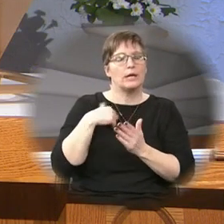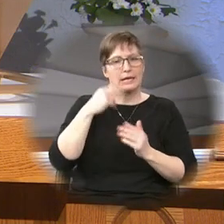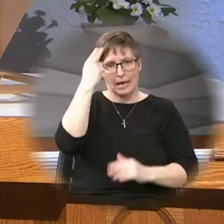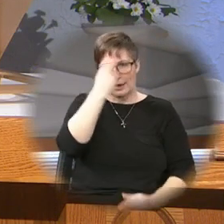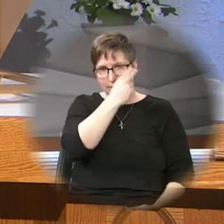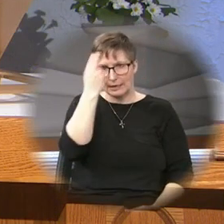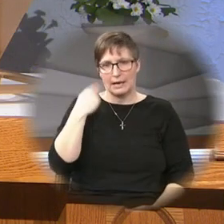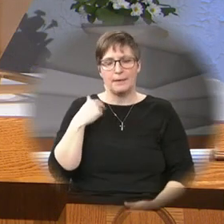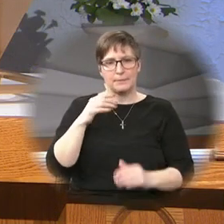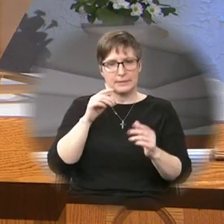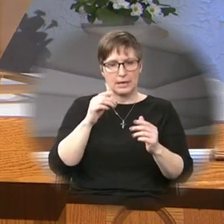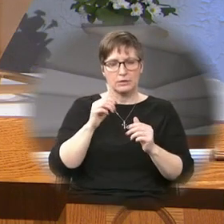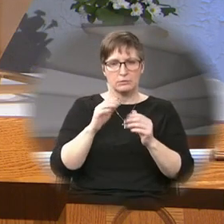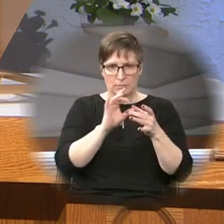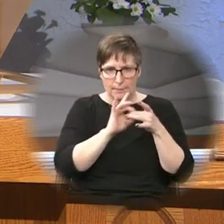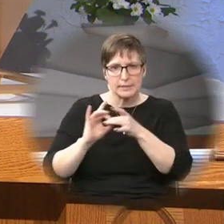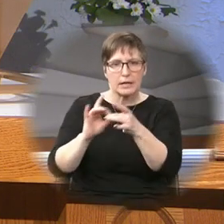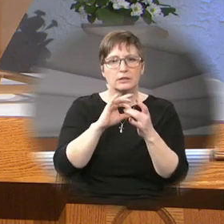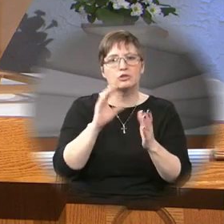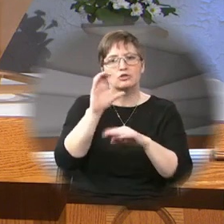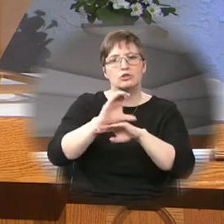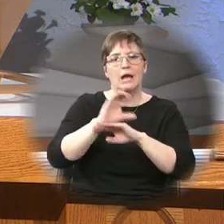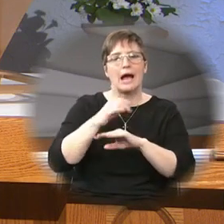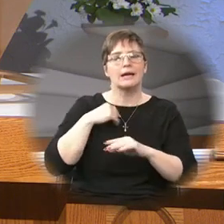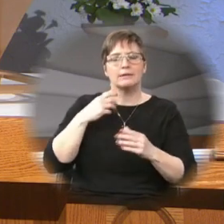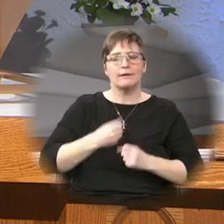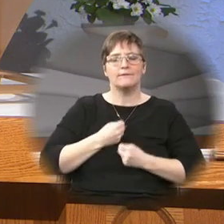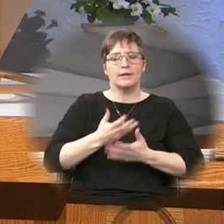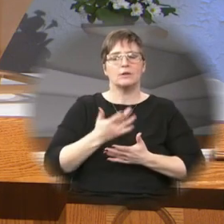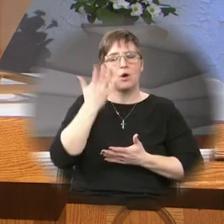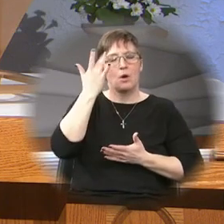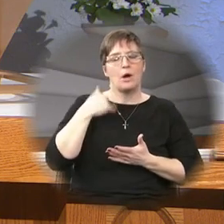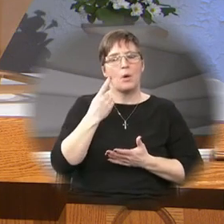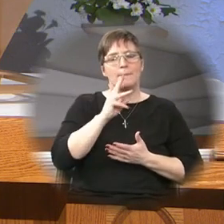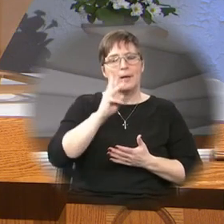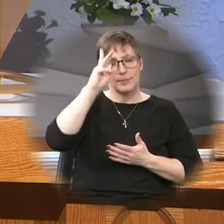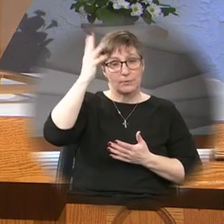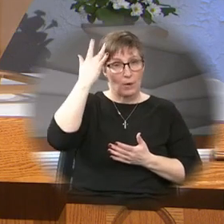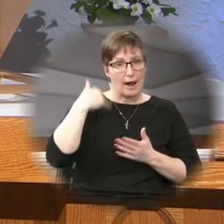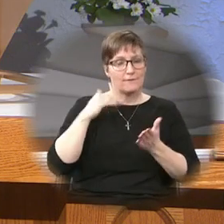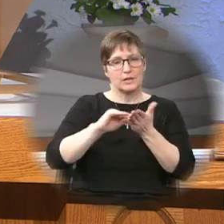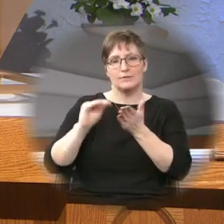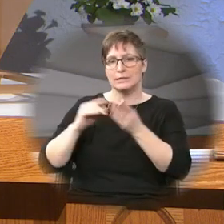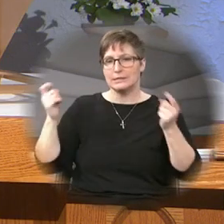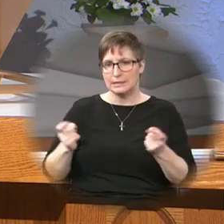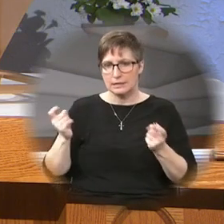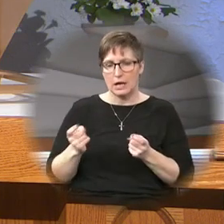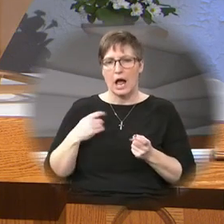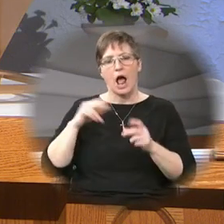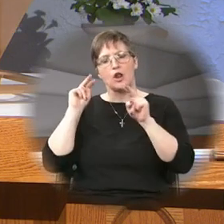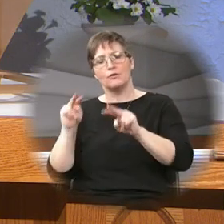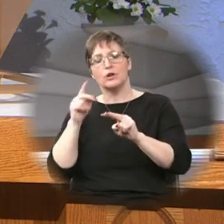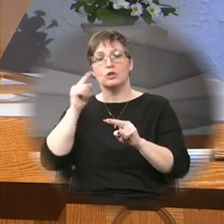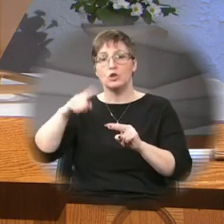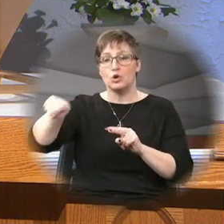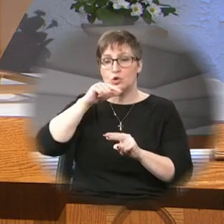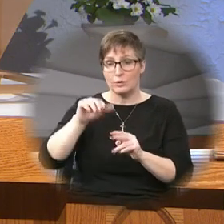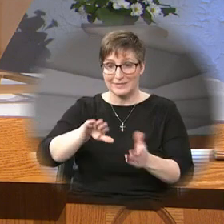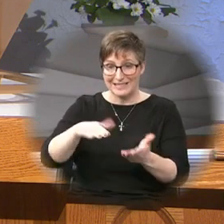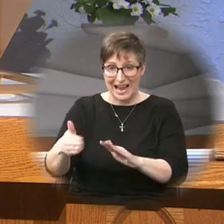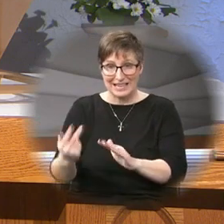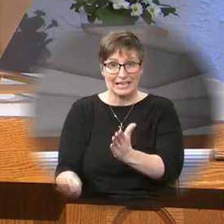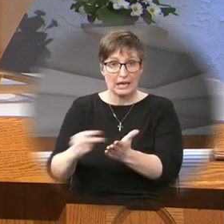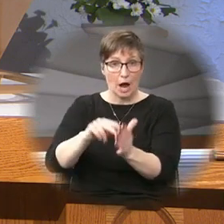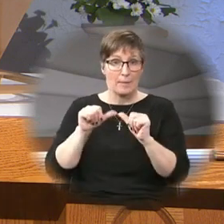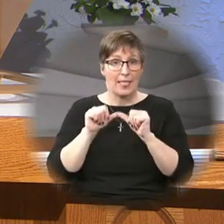one holy, Catholic, and apostolic Church. I confess one baptism for the forgiveness of sins, and I look forward to the